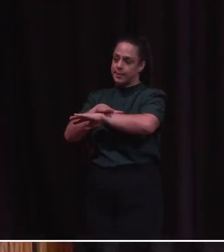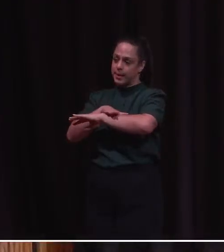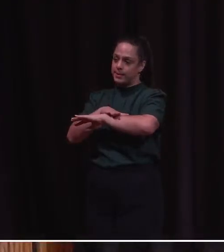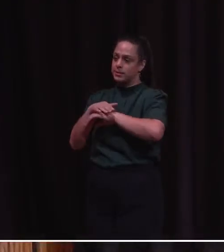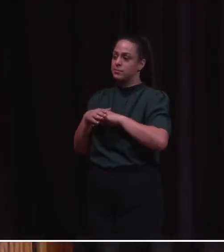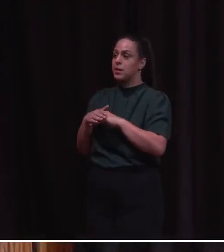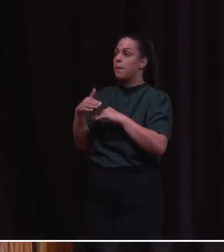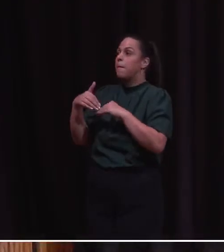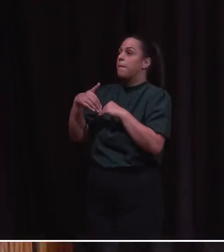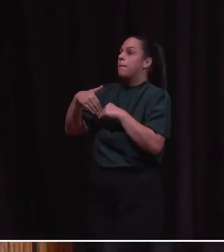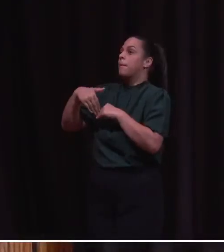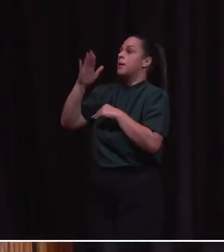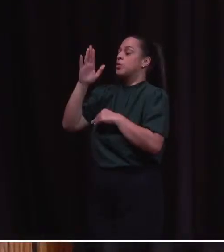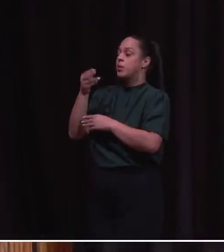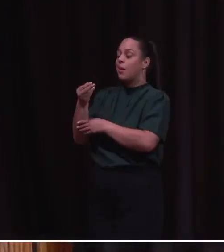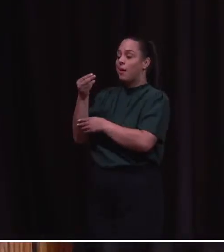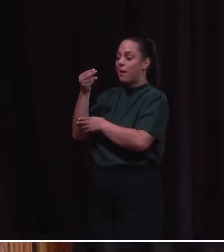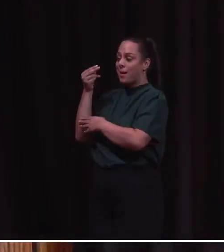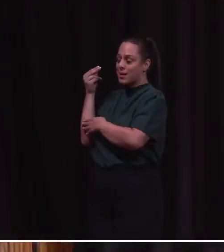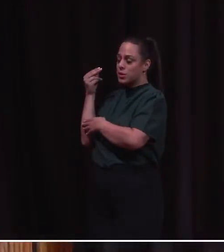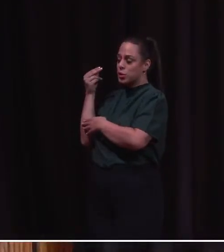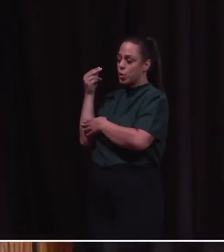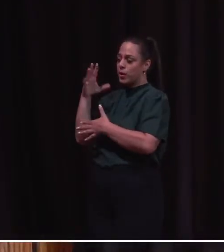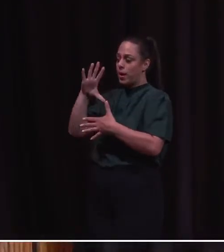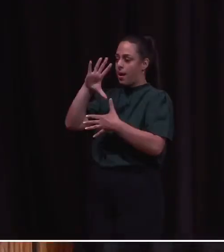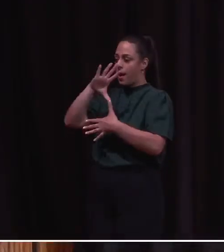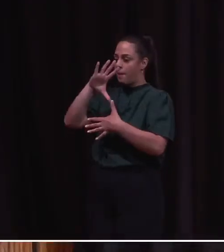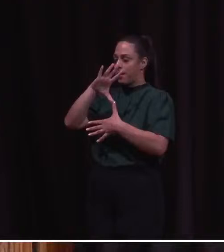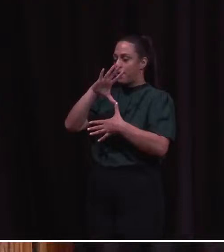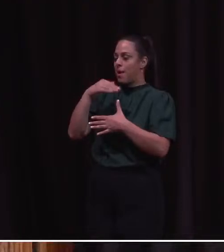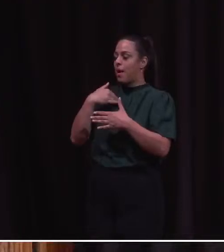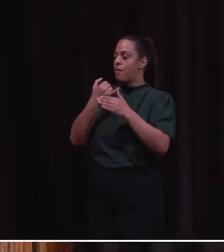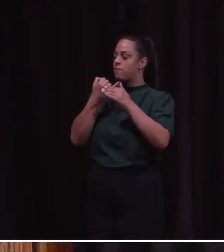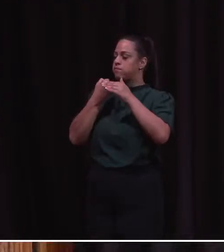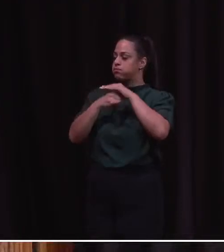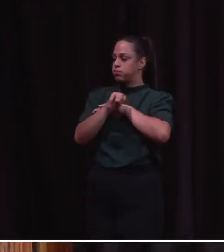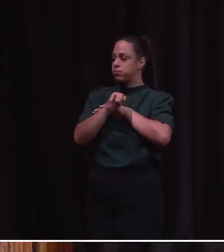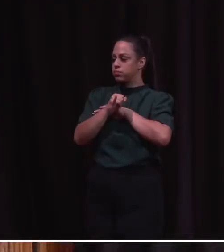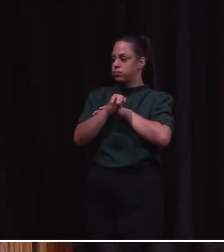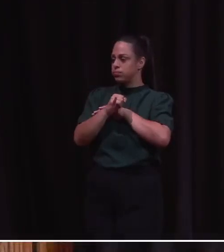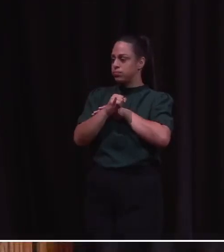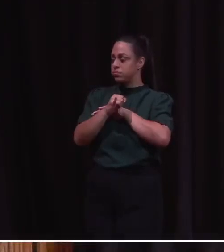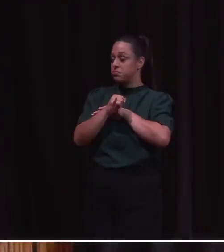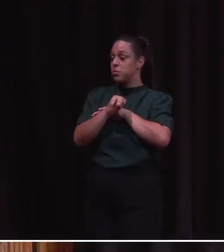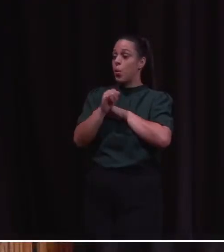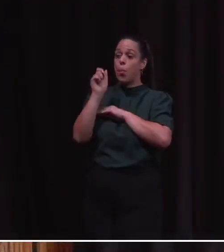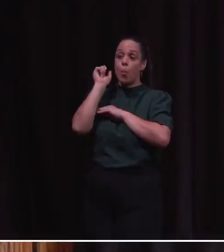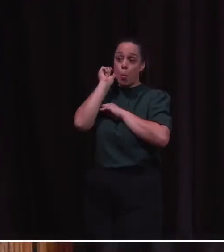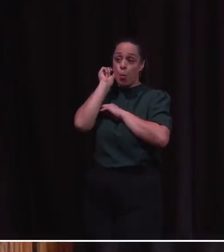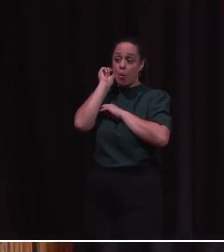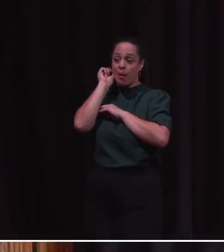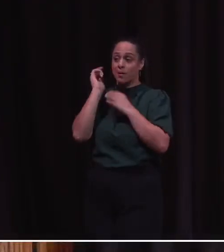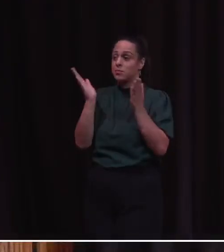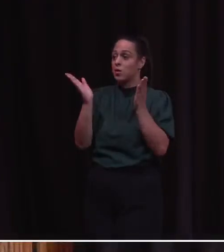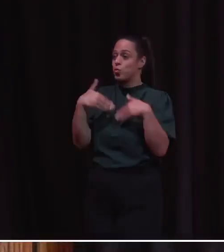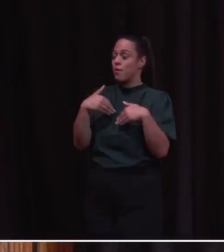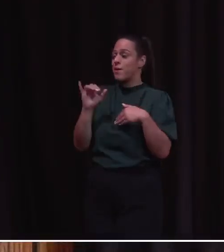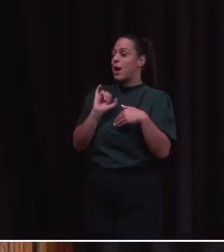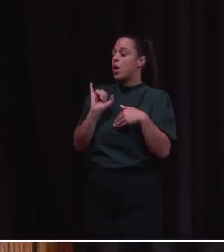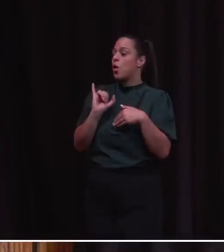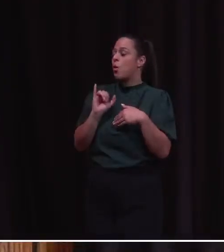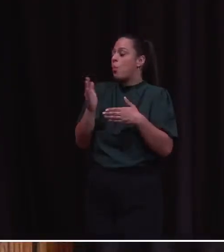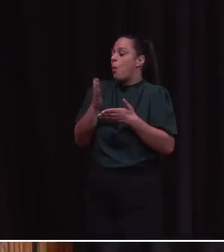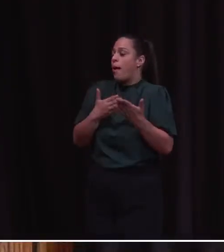crime of rape of a black woman did not exist," end of quote. So this is the age of terror that was